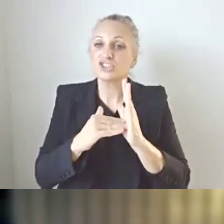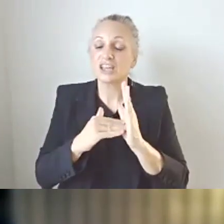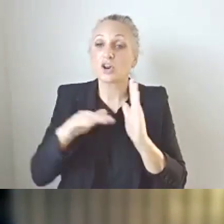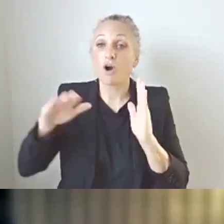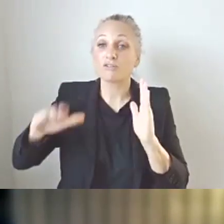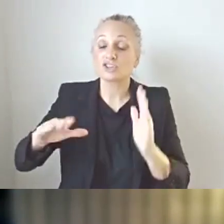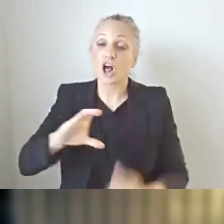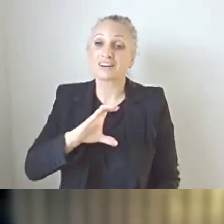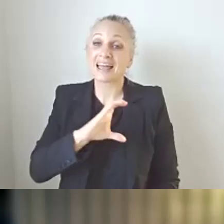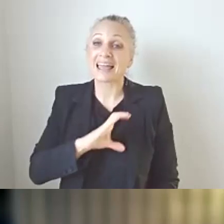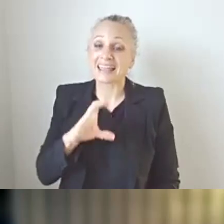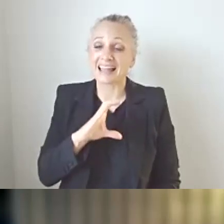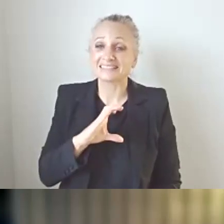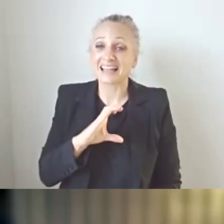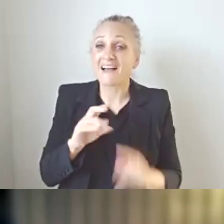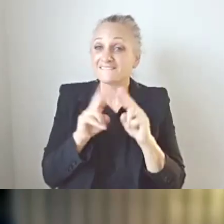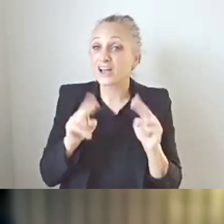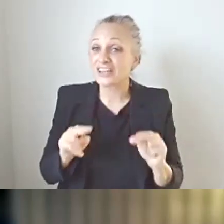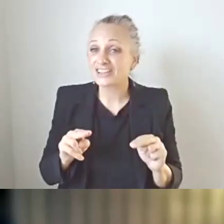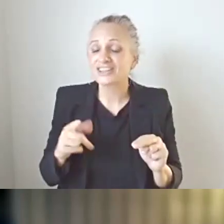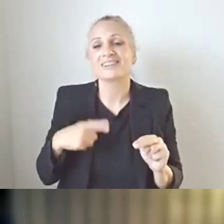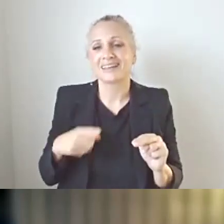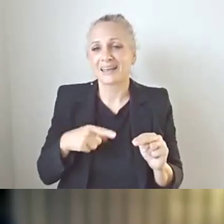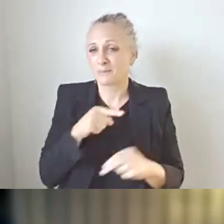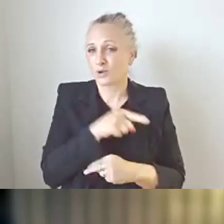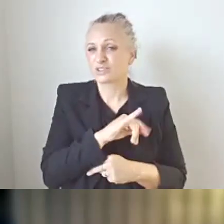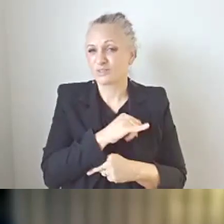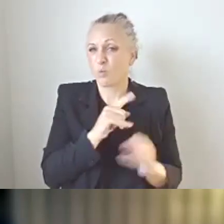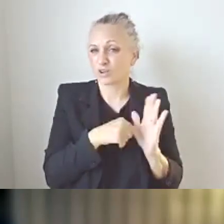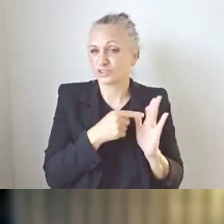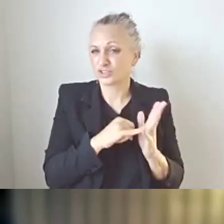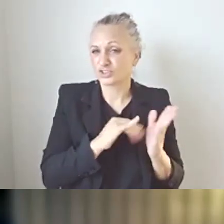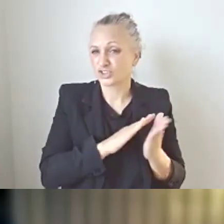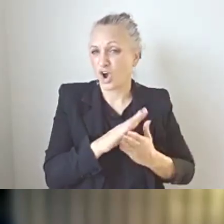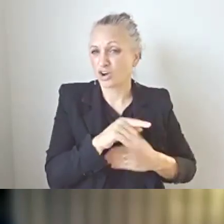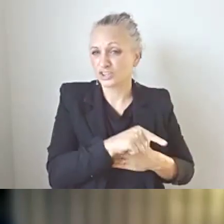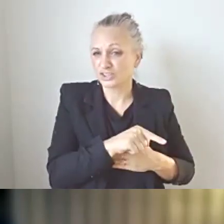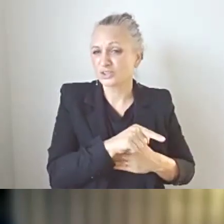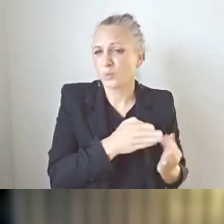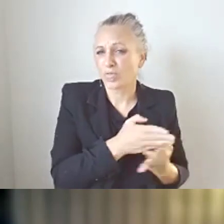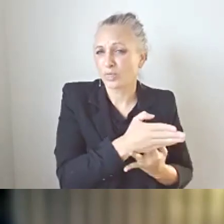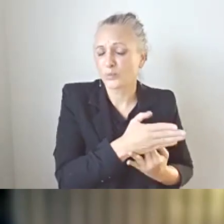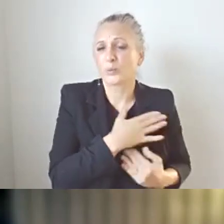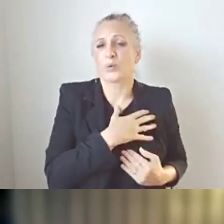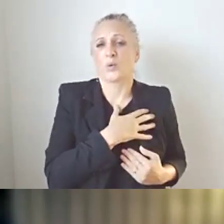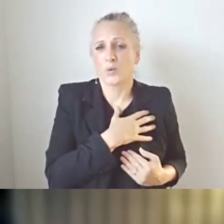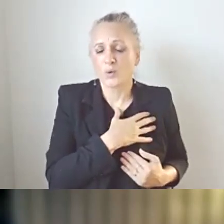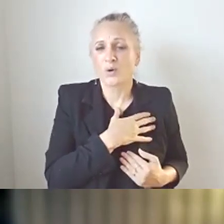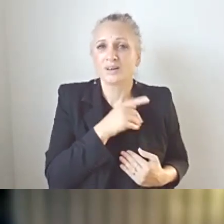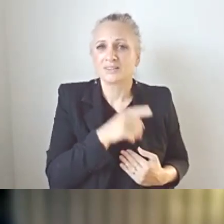Joshi went through, and damn right, I'm going to make those changes there for the whānau who have experienced similar things that